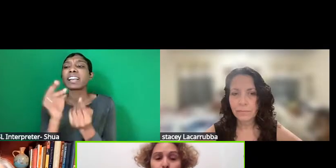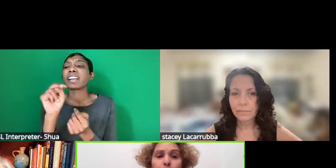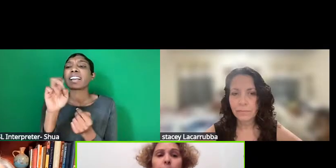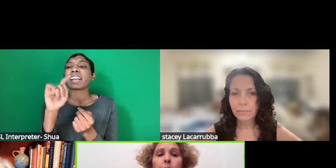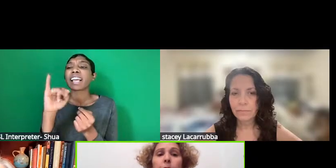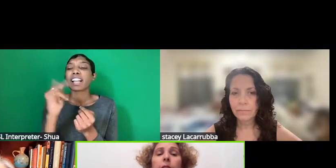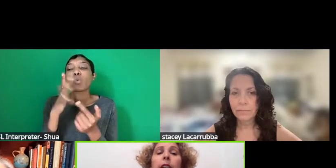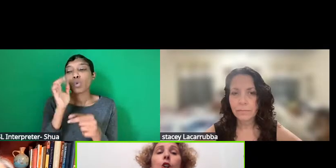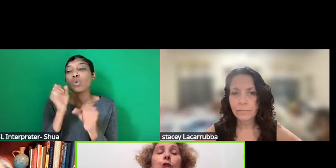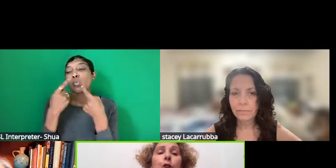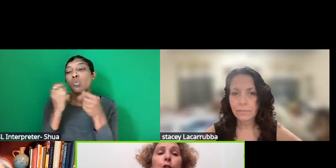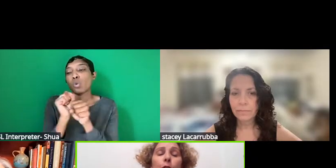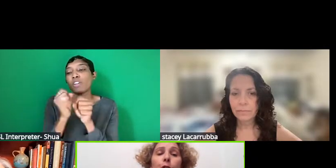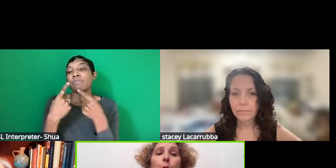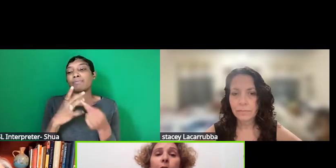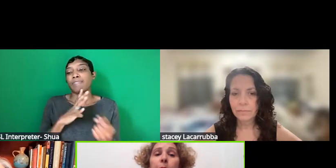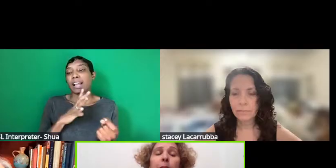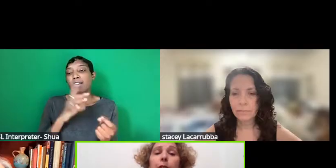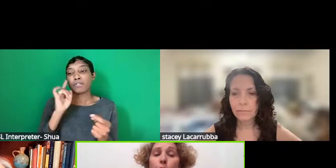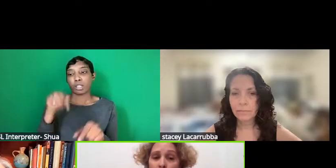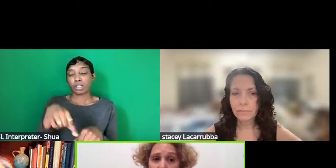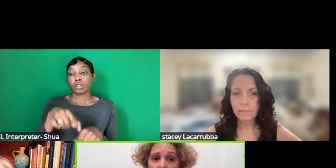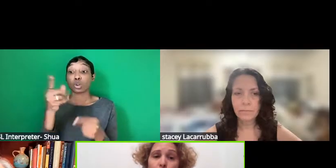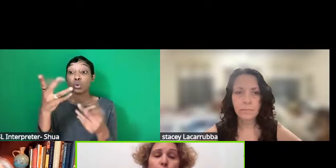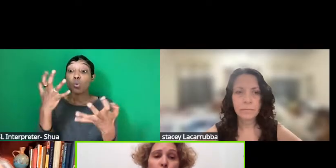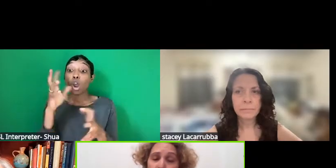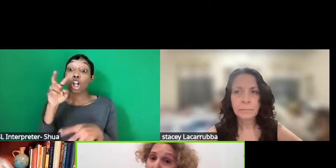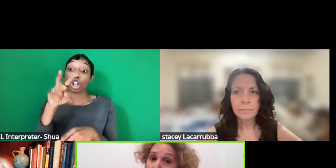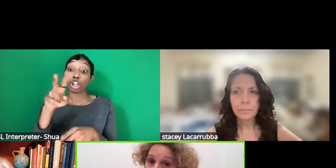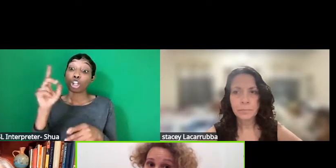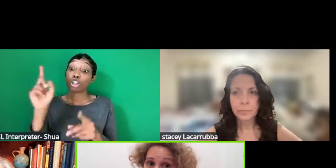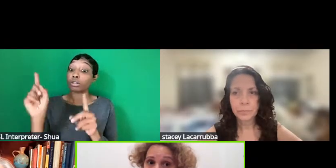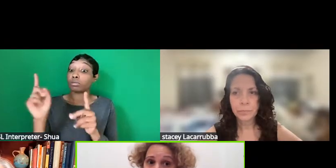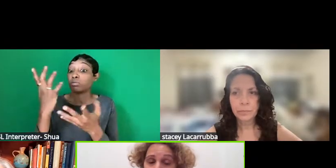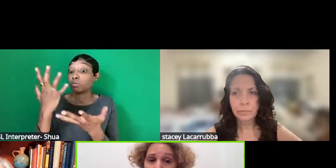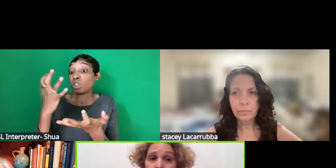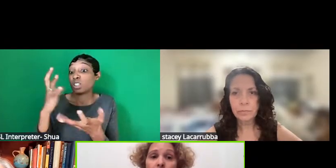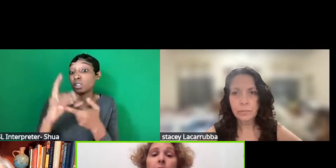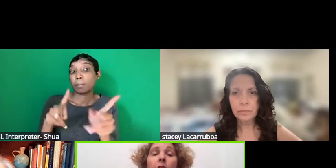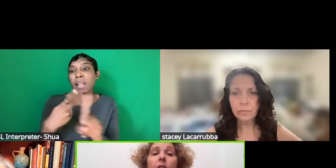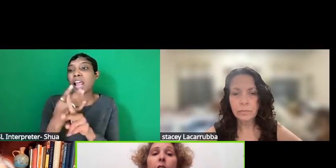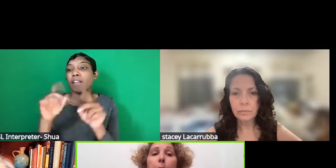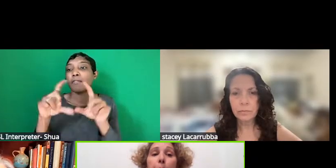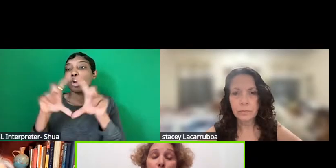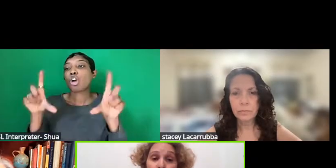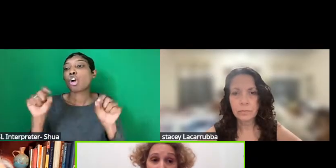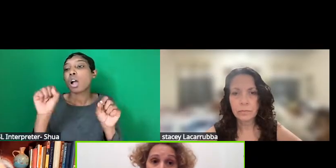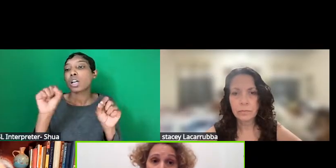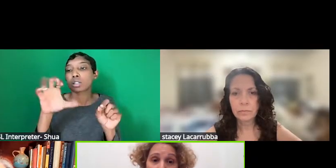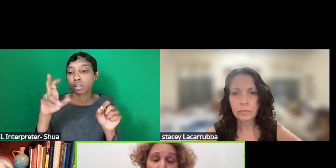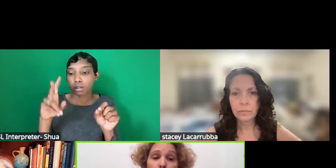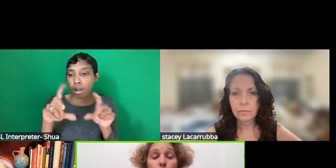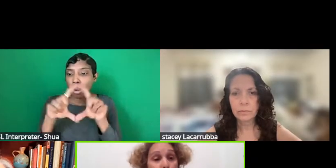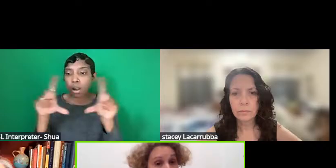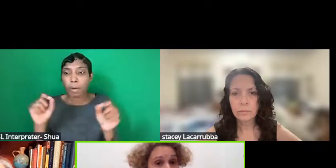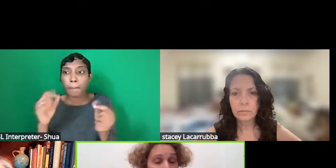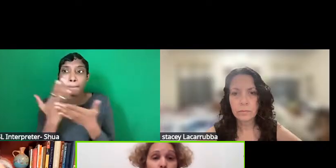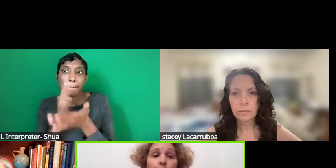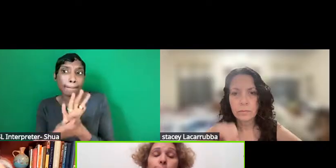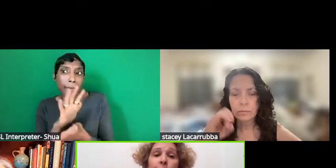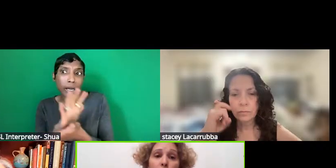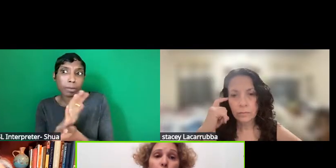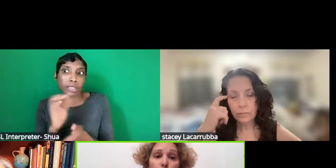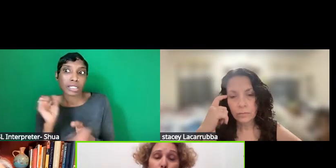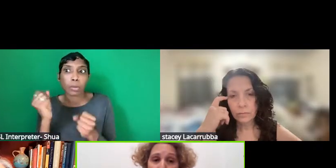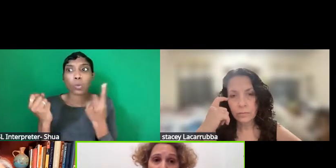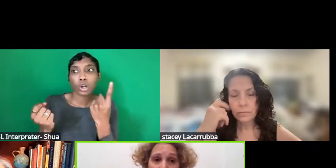this. You're going to want some kind of cardstock because we are going to make a card out of this later. A paper towel, a few paper